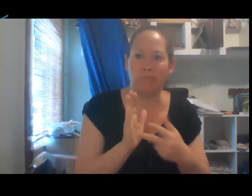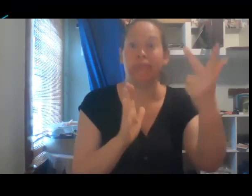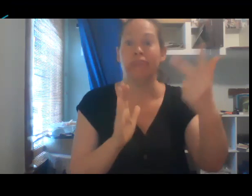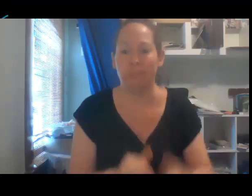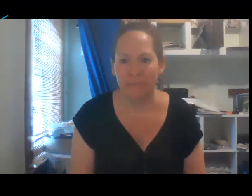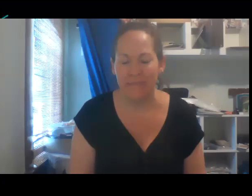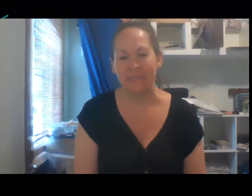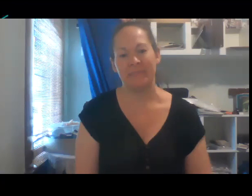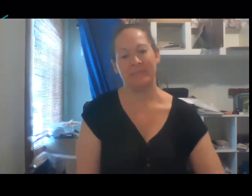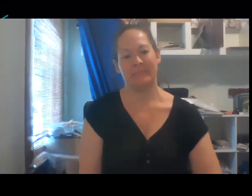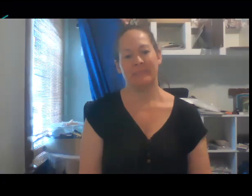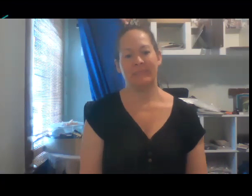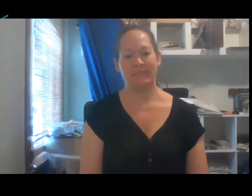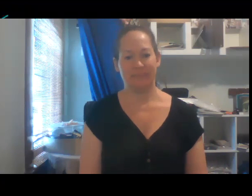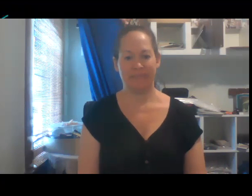it.